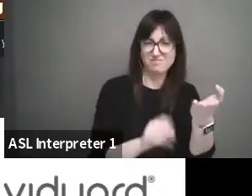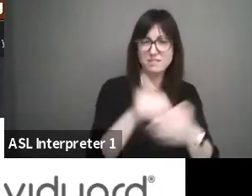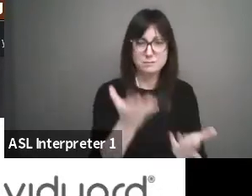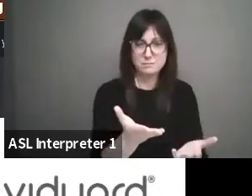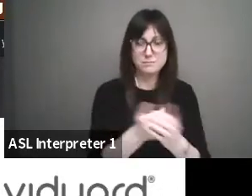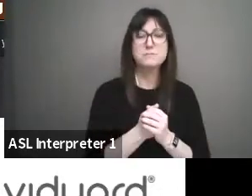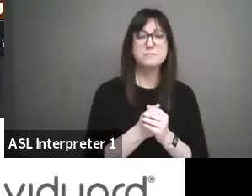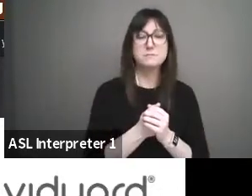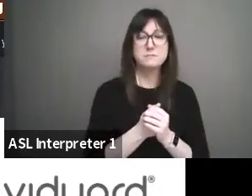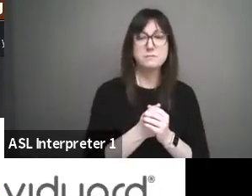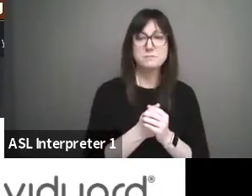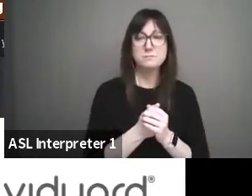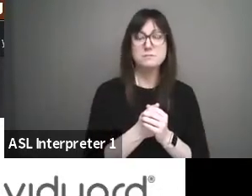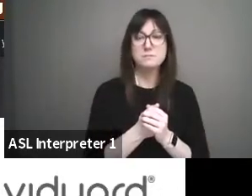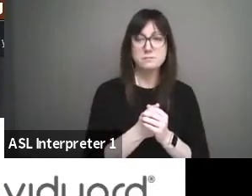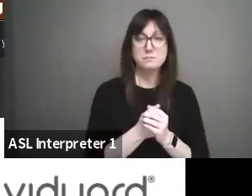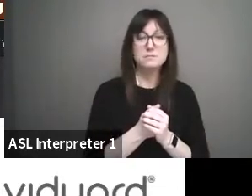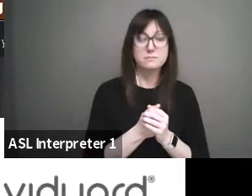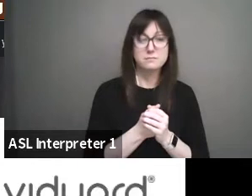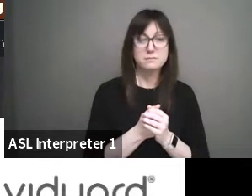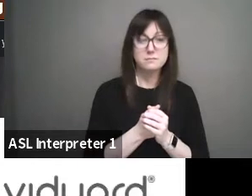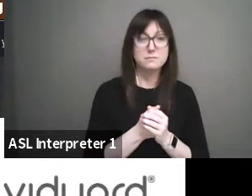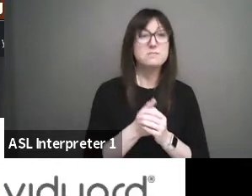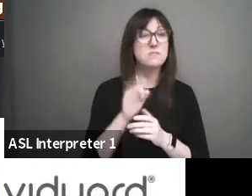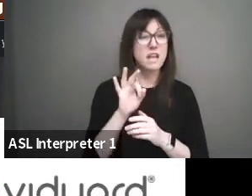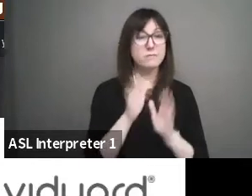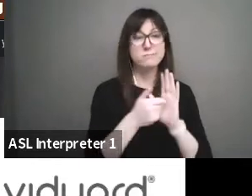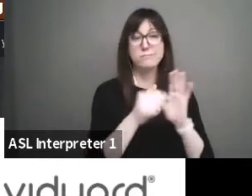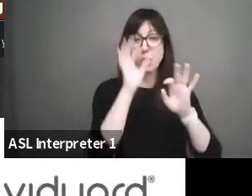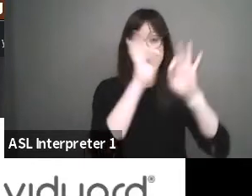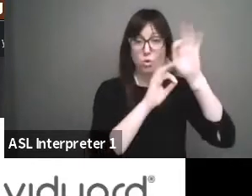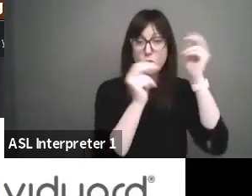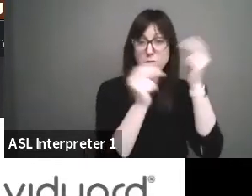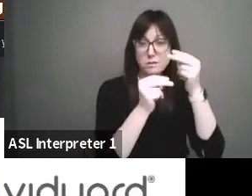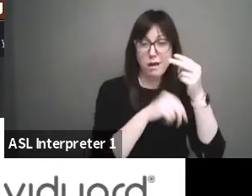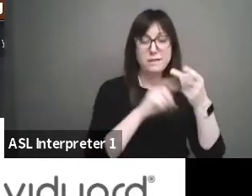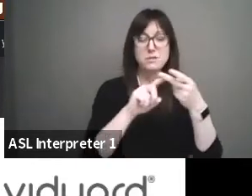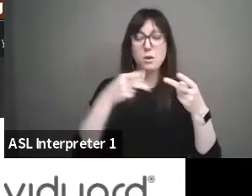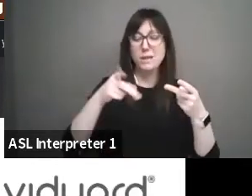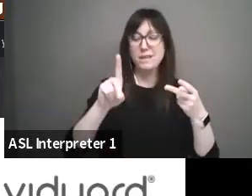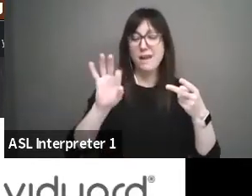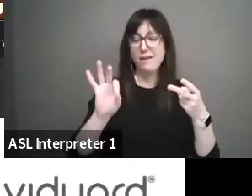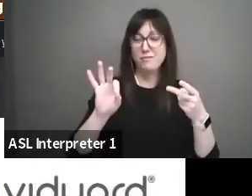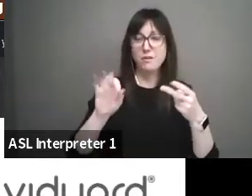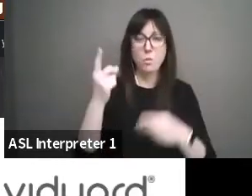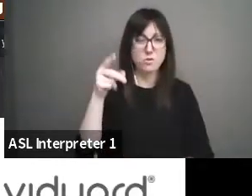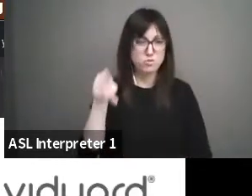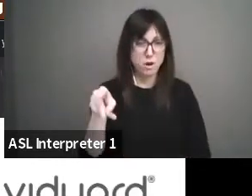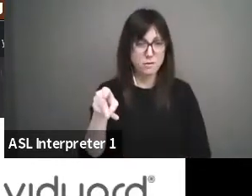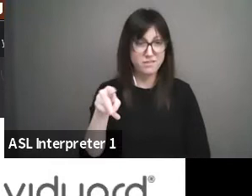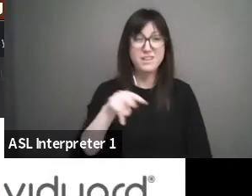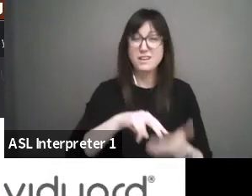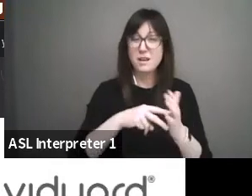One of the benefits of using Google Slides or PDFs in OneDrive is that you can actually use